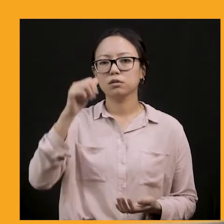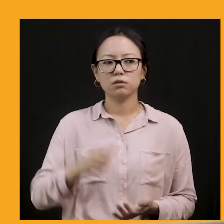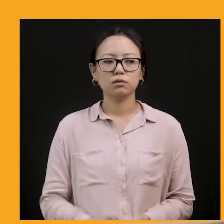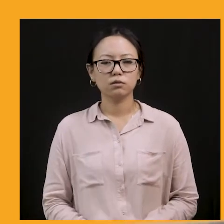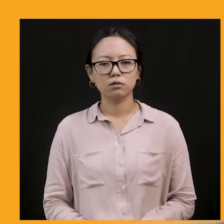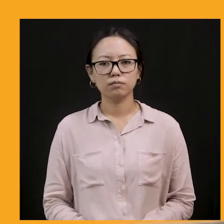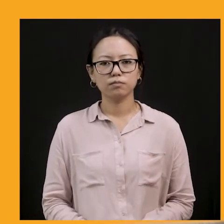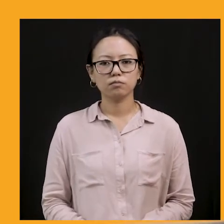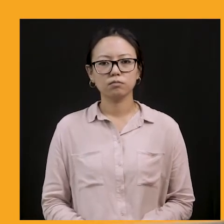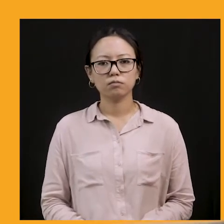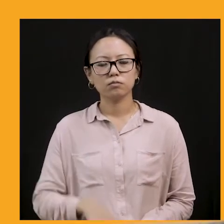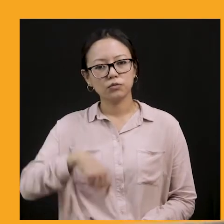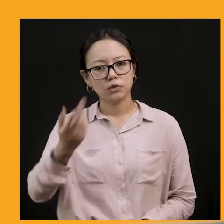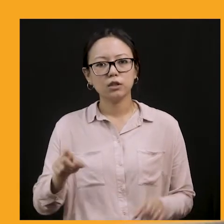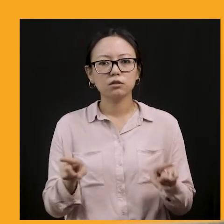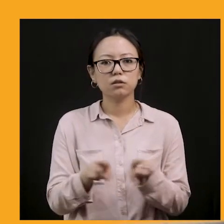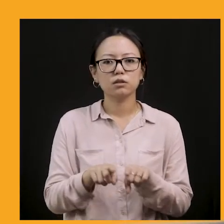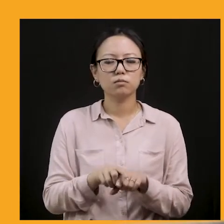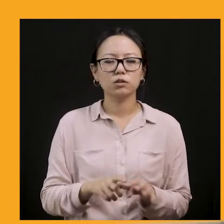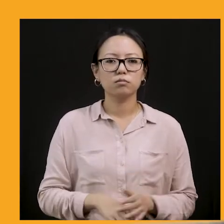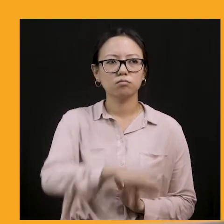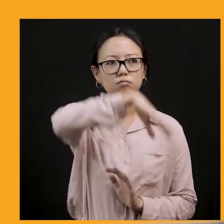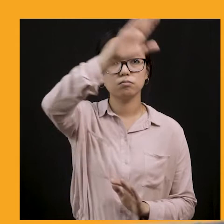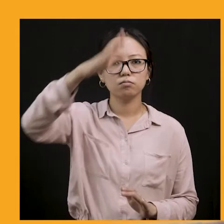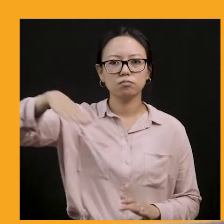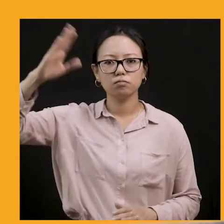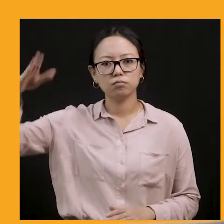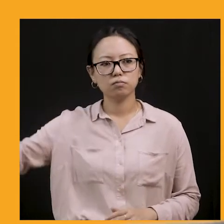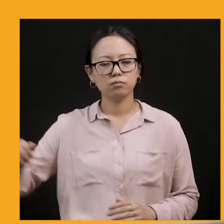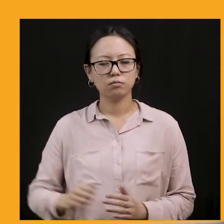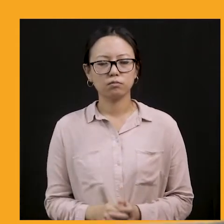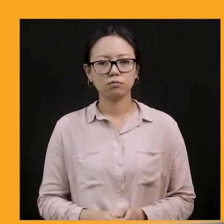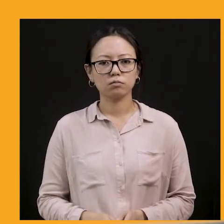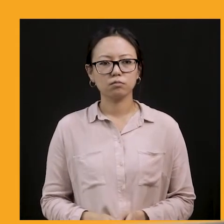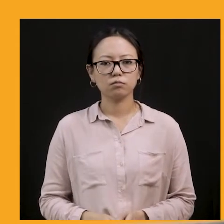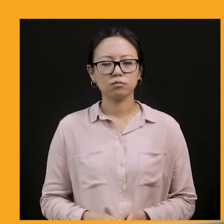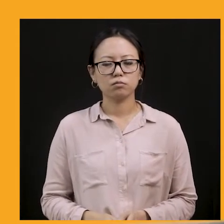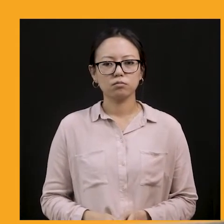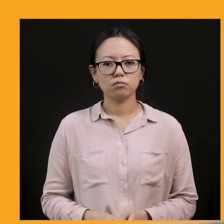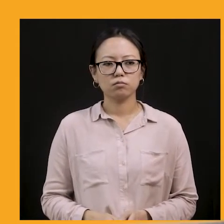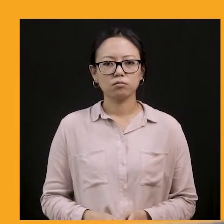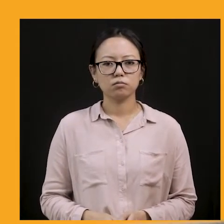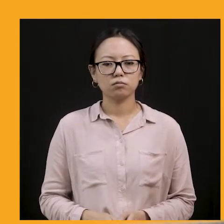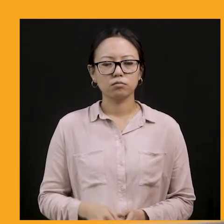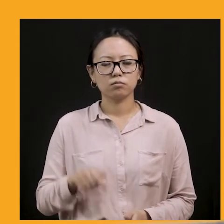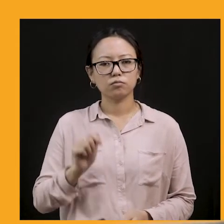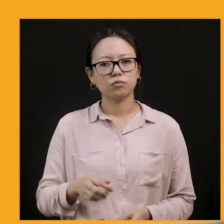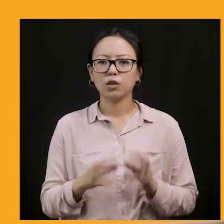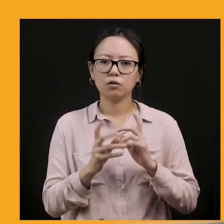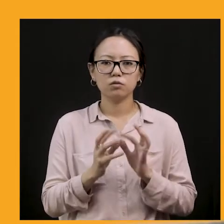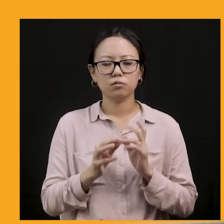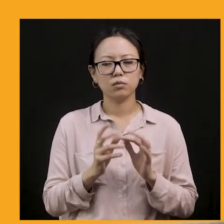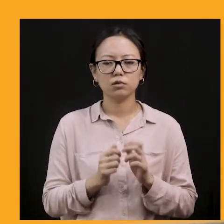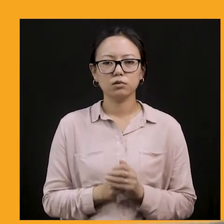next example would be mountain. Okay, so for activity, let us spell this together. Okay,